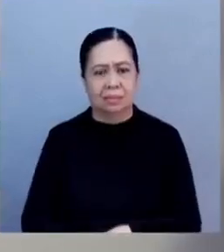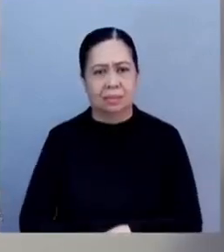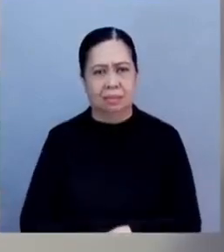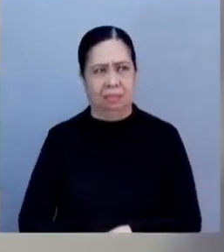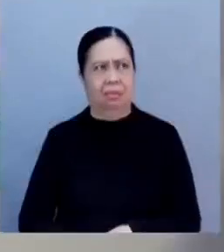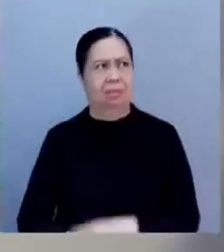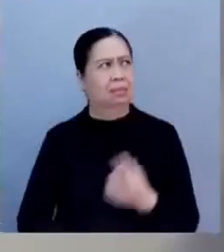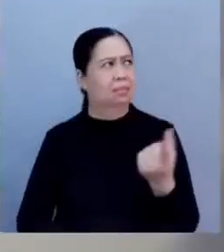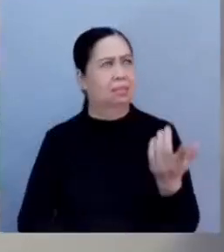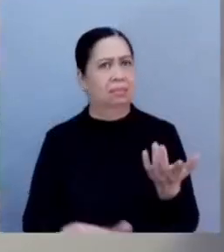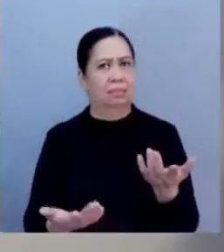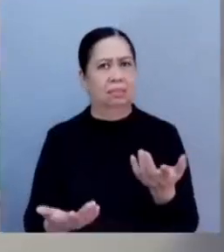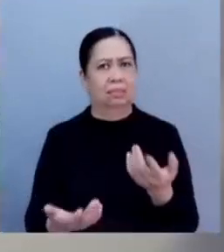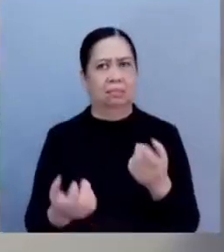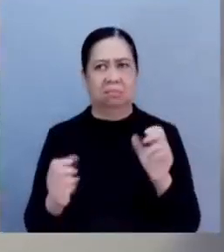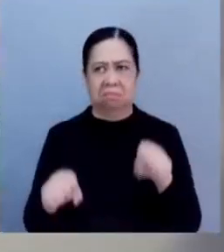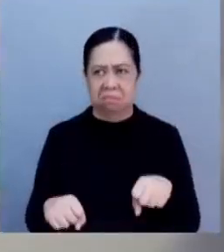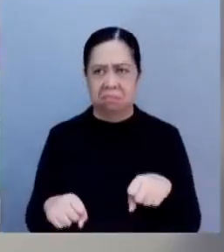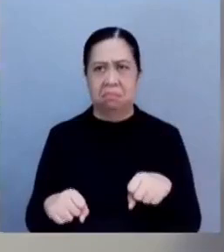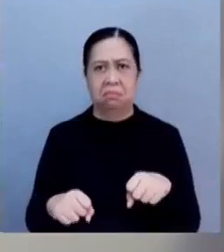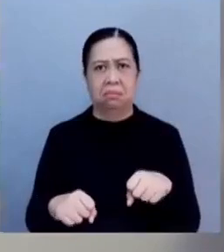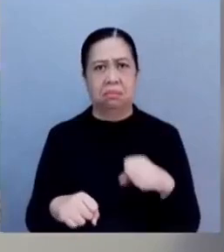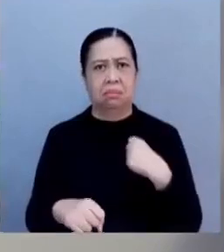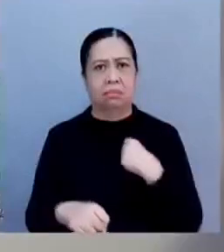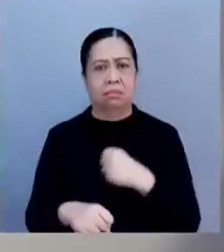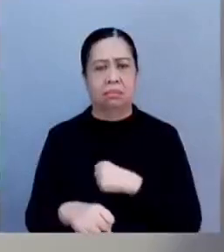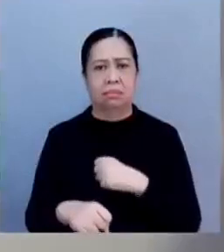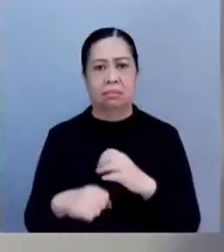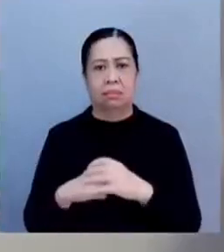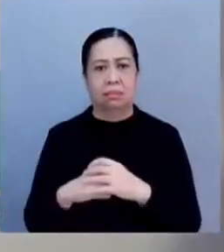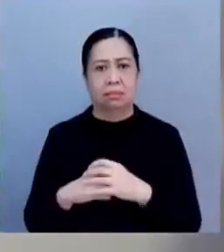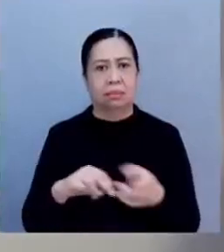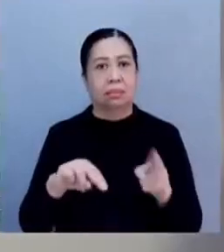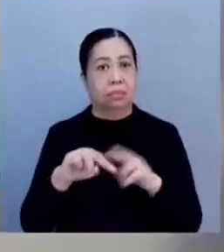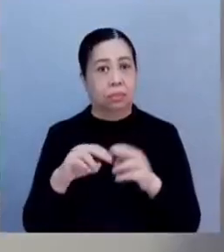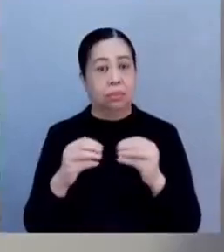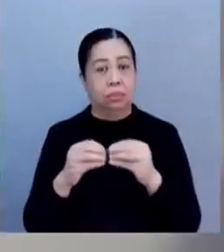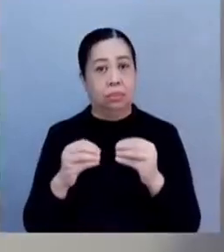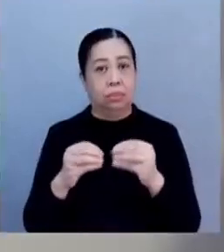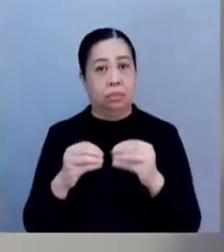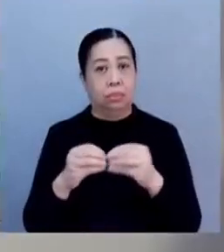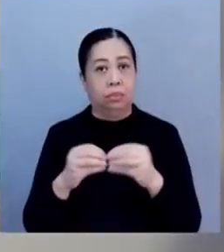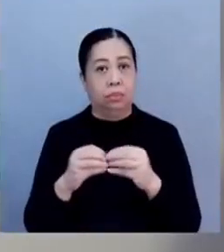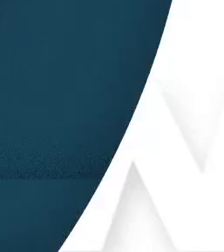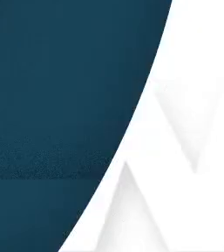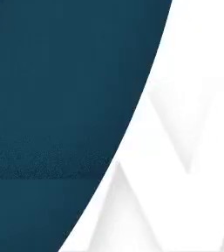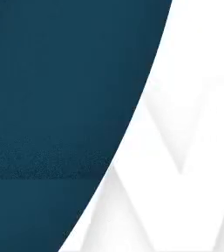ko, parang handa naman itong Senado na madagdagan ng mga senators.